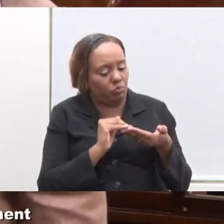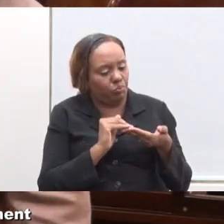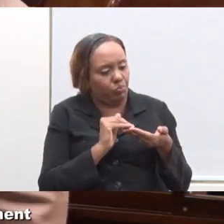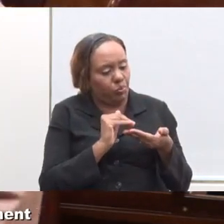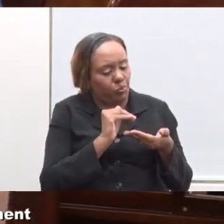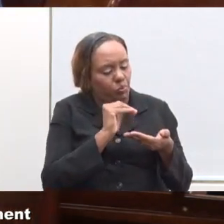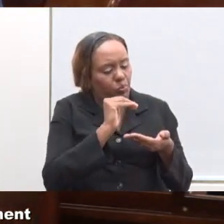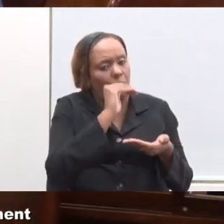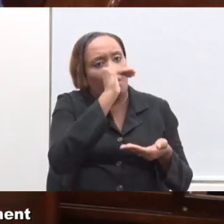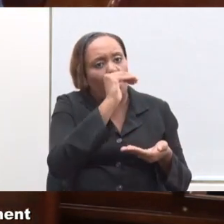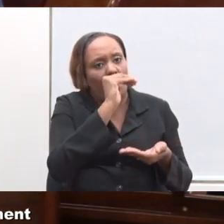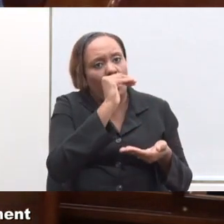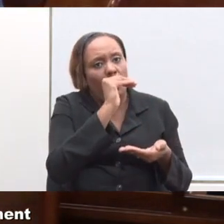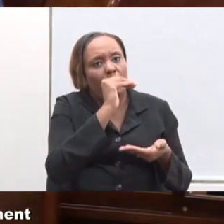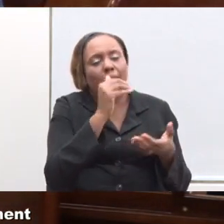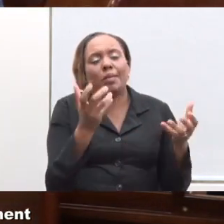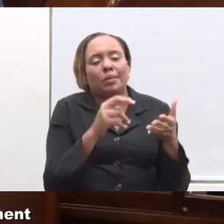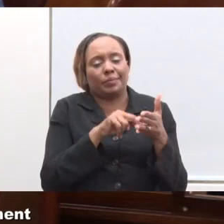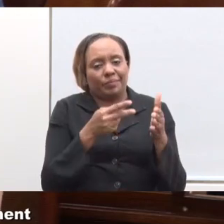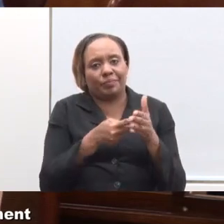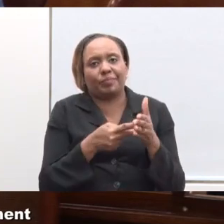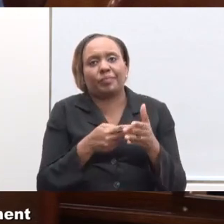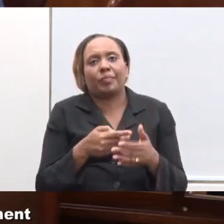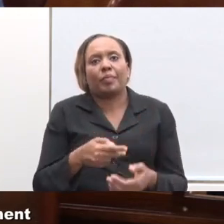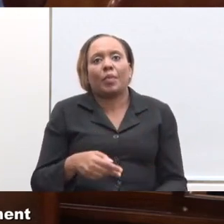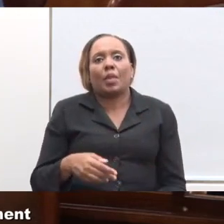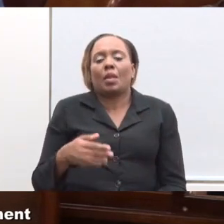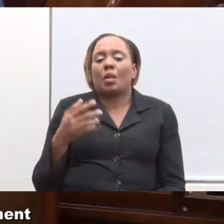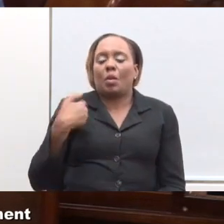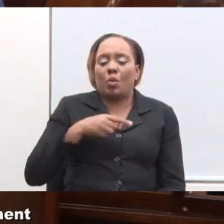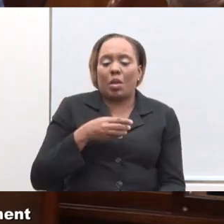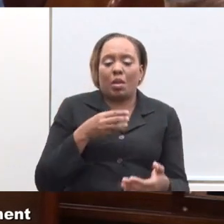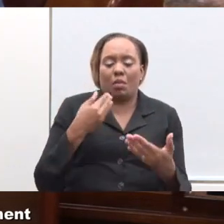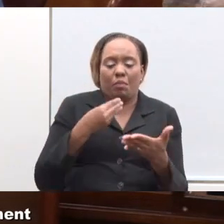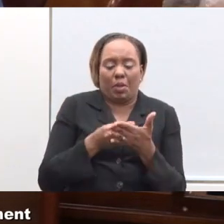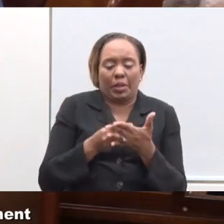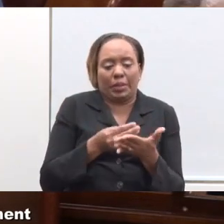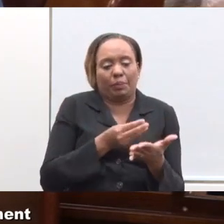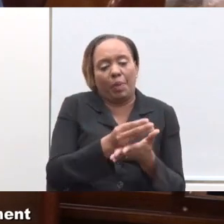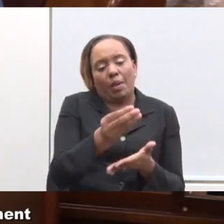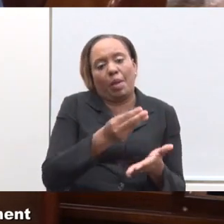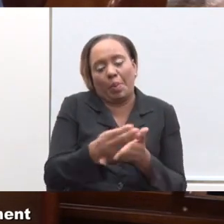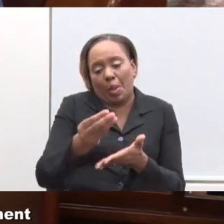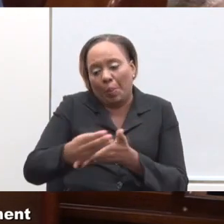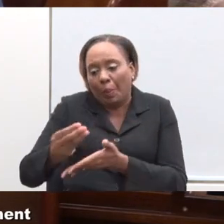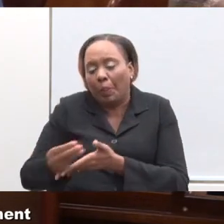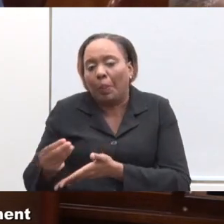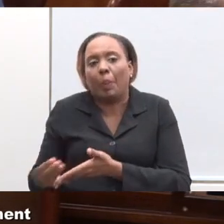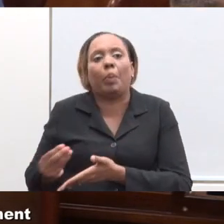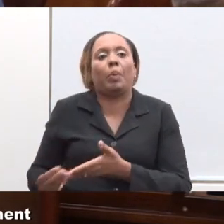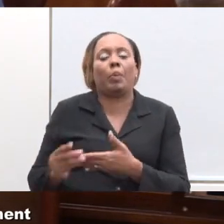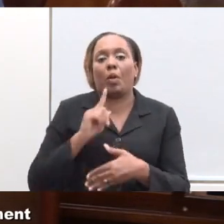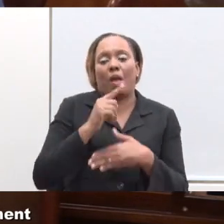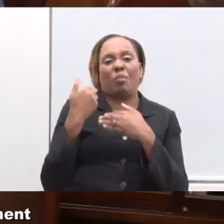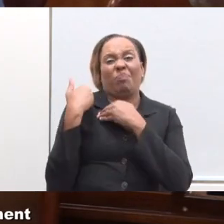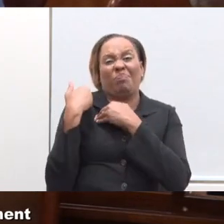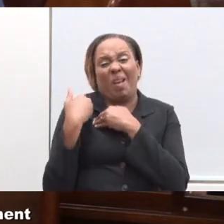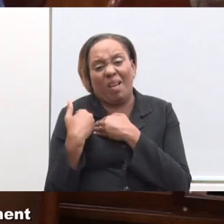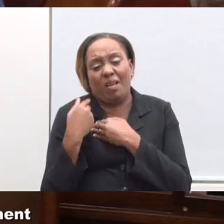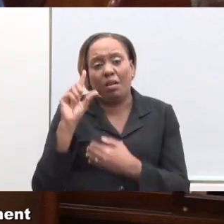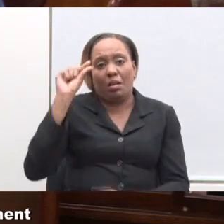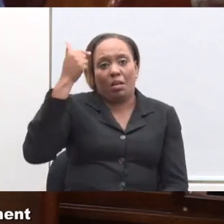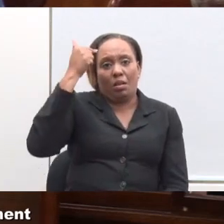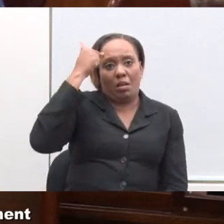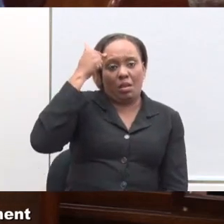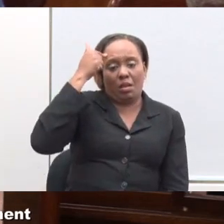We cannot spend money that will continue to be a drag on government's budget as